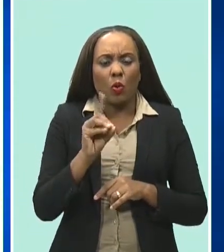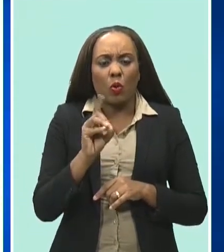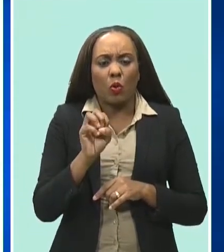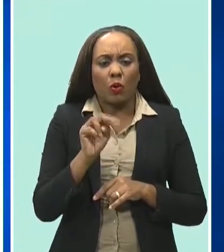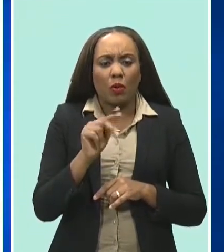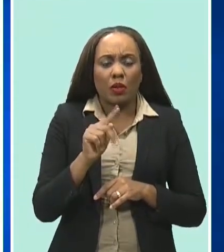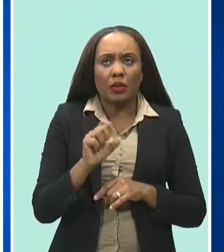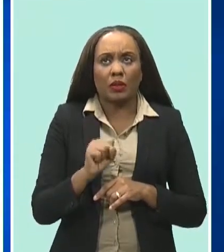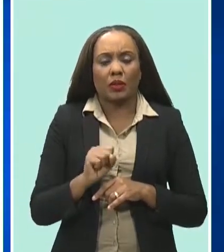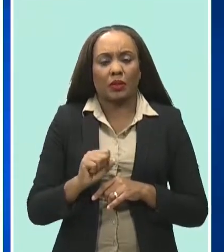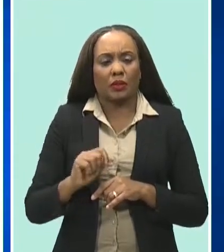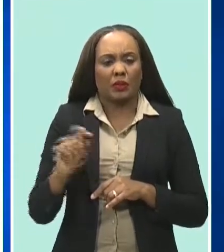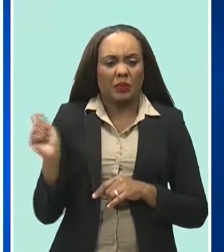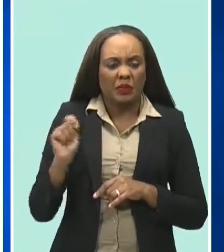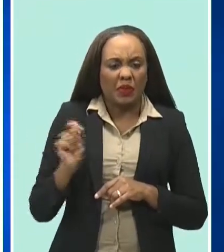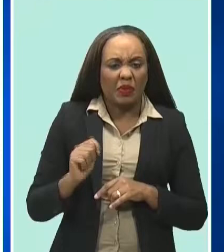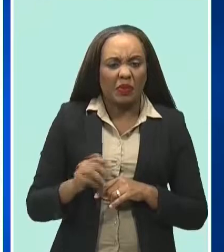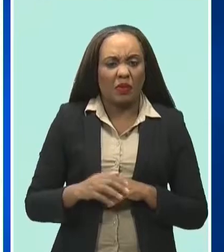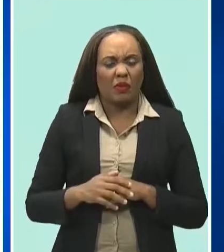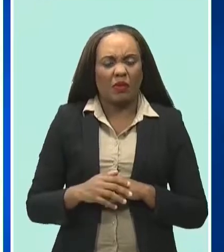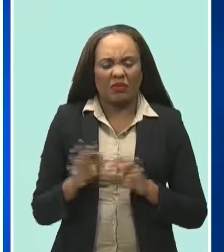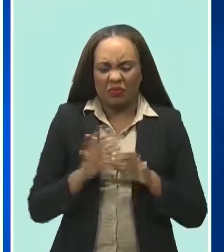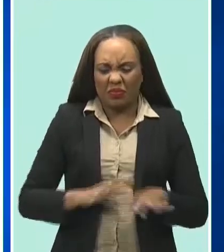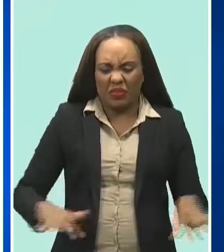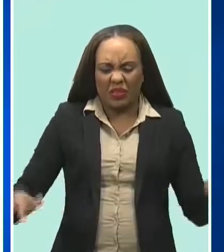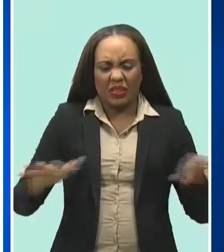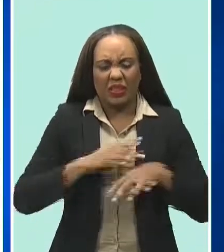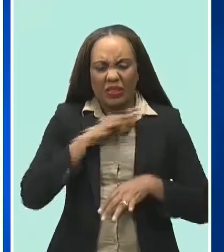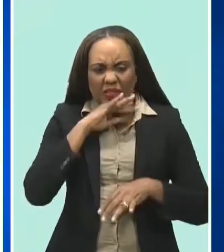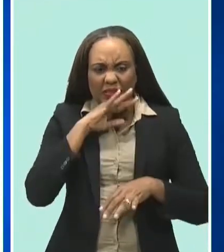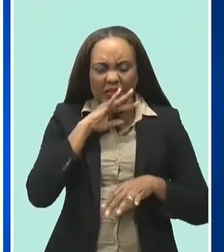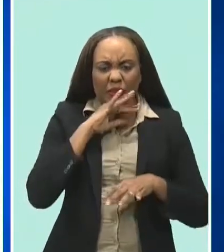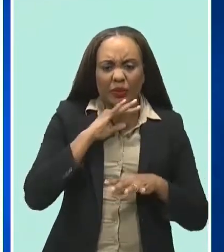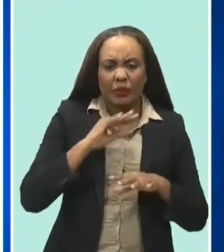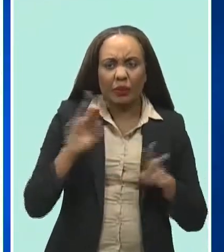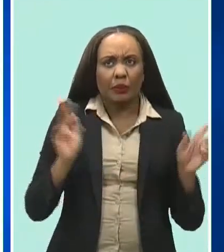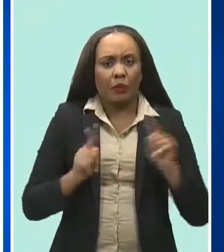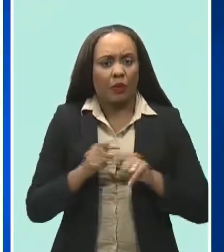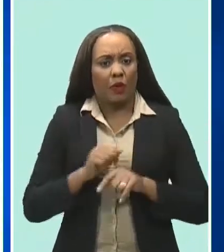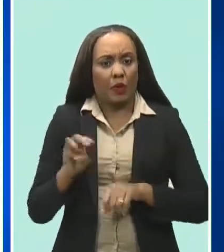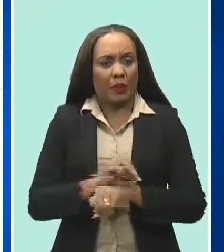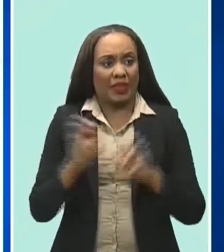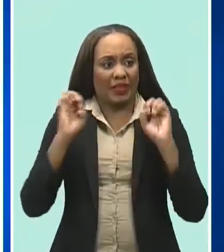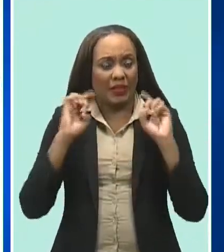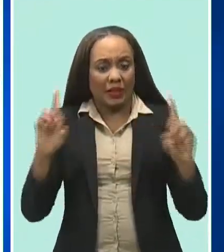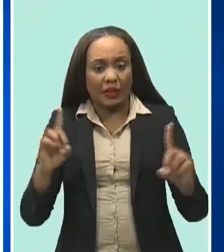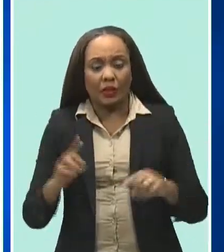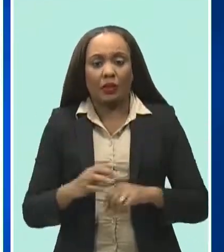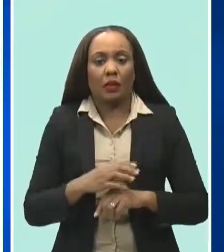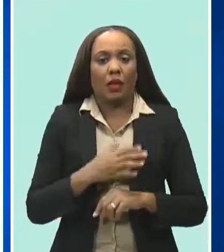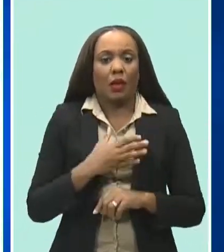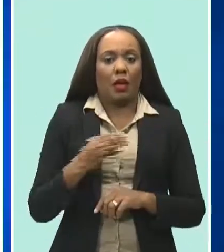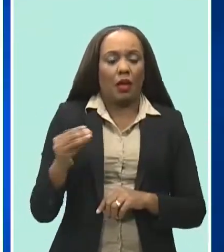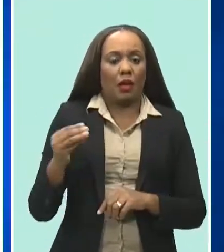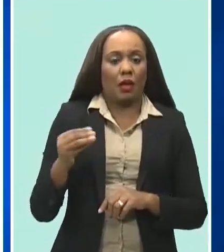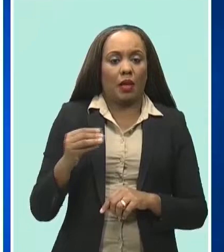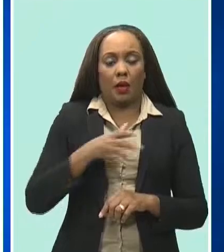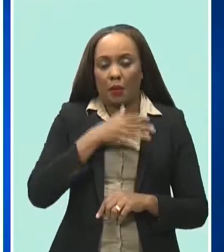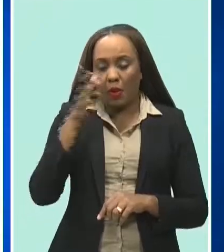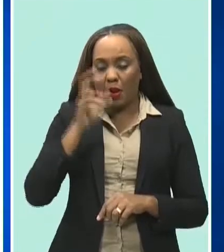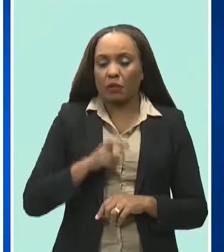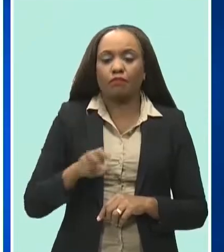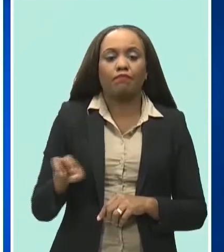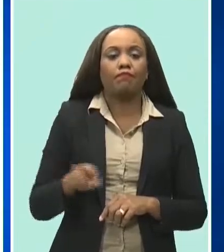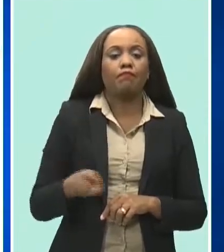receptacles are just a few of the problems identified as personnel from the Education Ministry and a group of concerned parents toured the Christchurch school